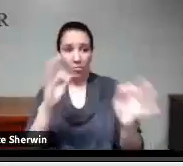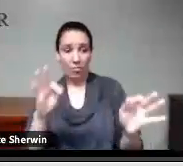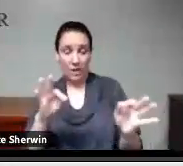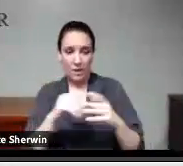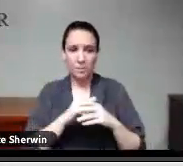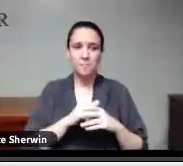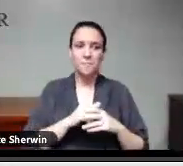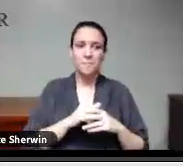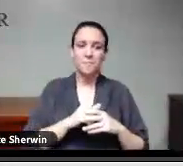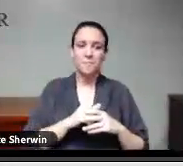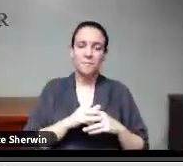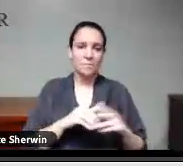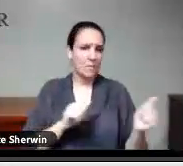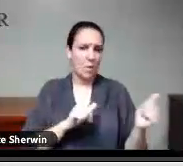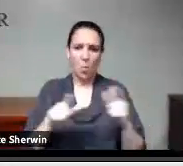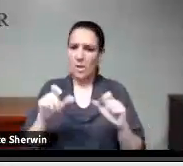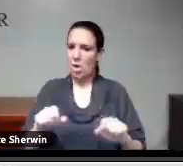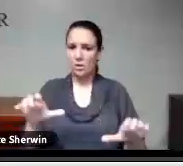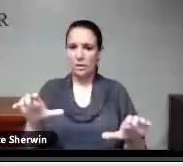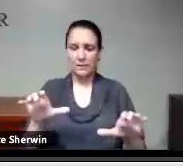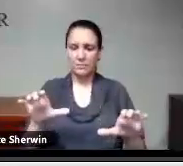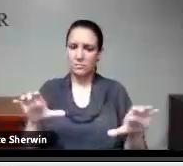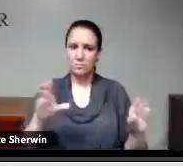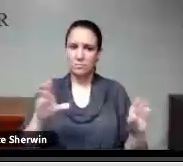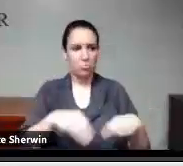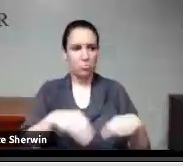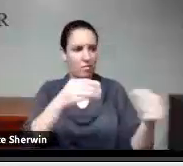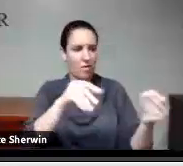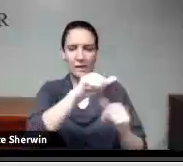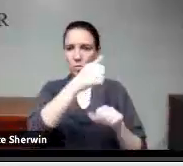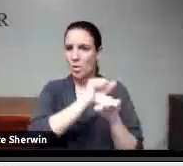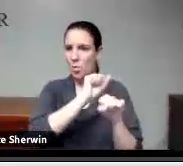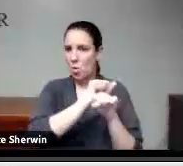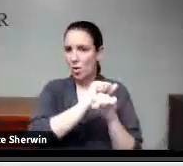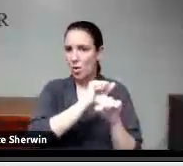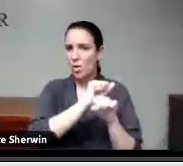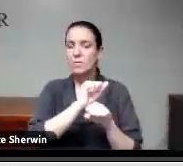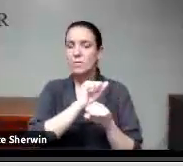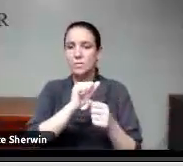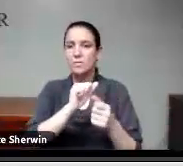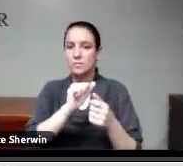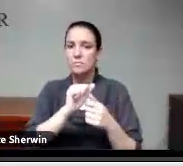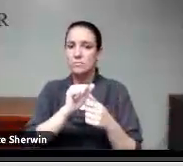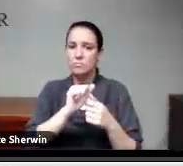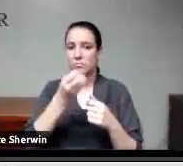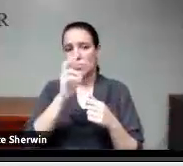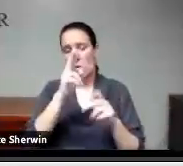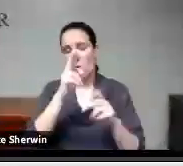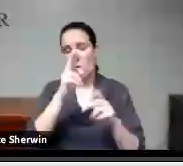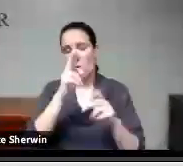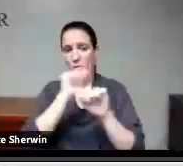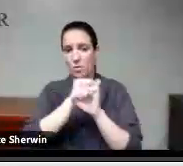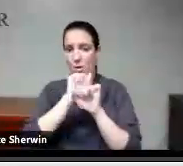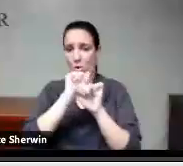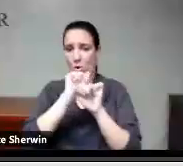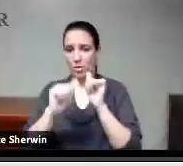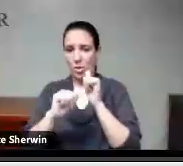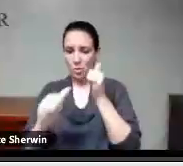have the ability to give either to our colleagues or to people who we supervise. That helps to really